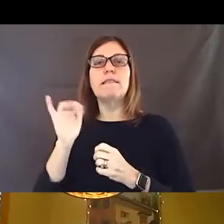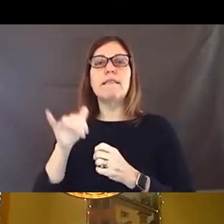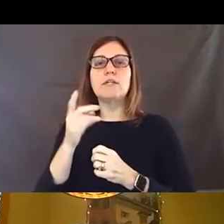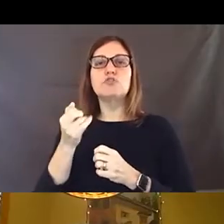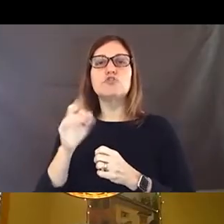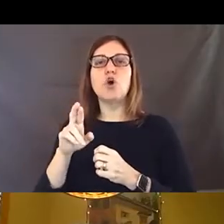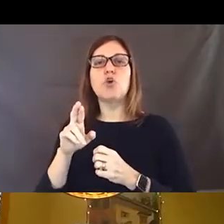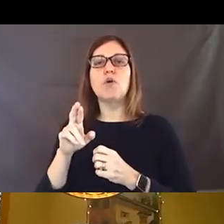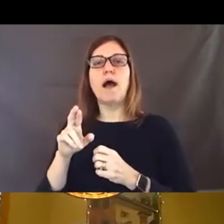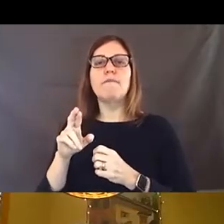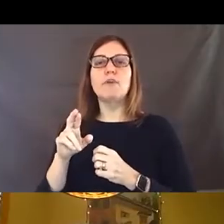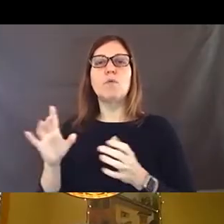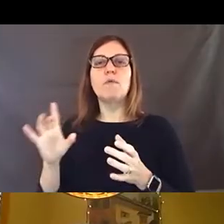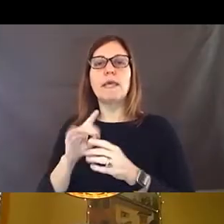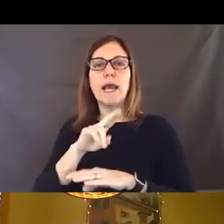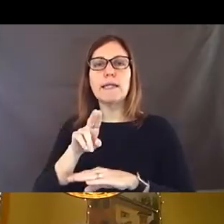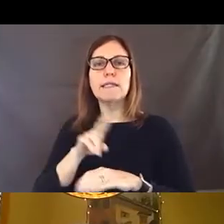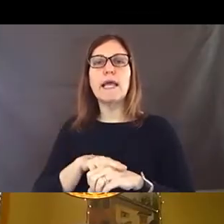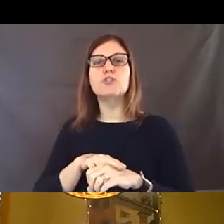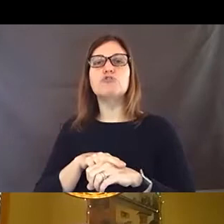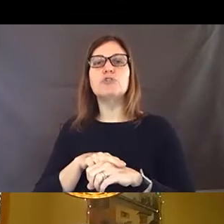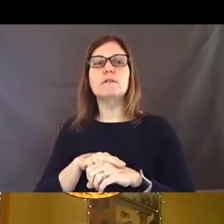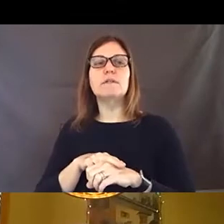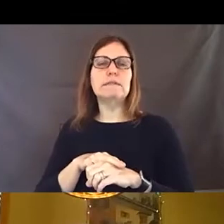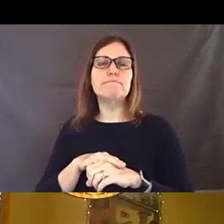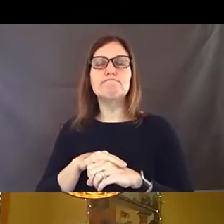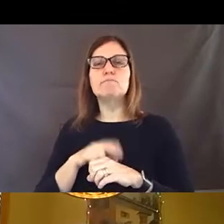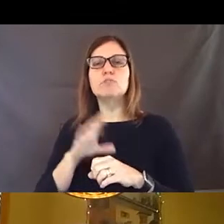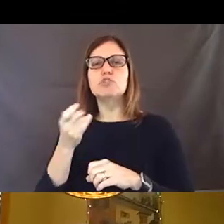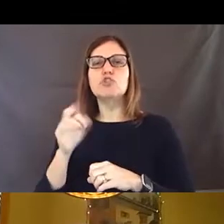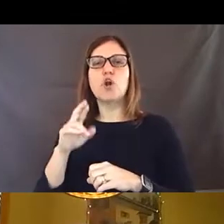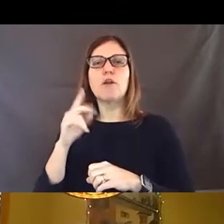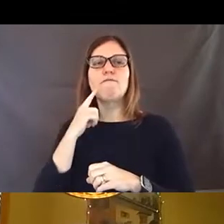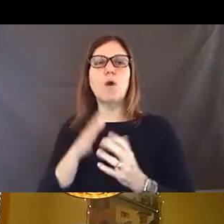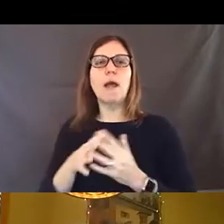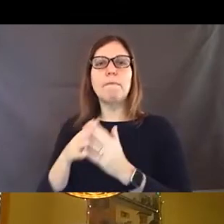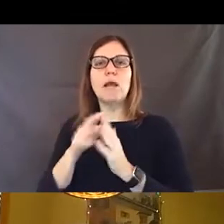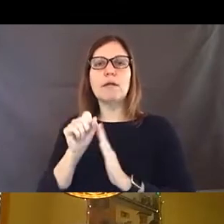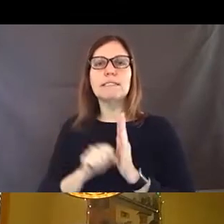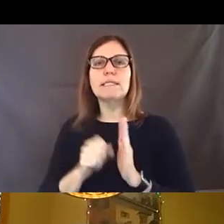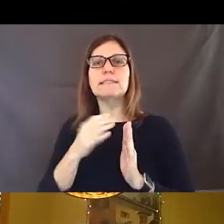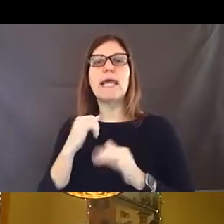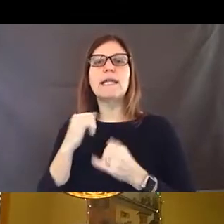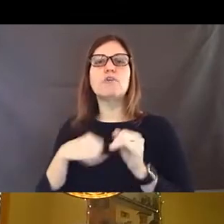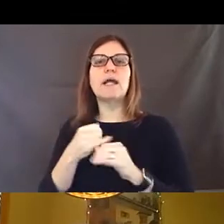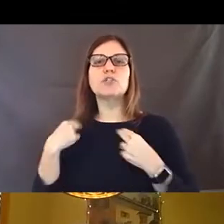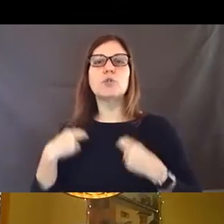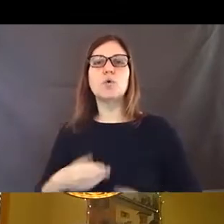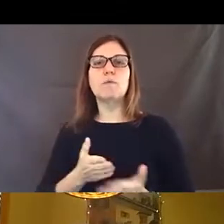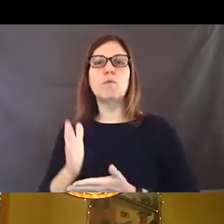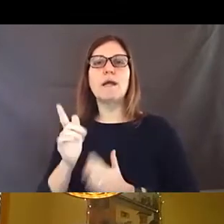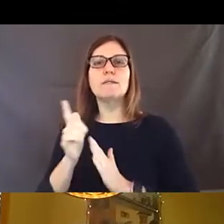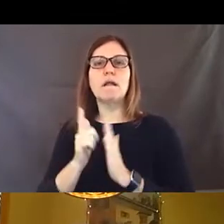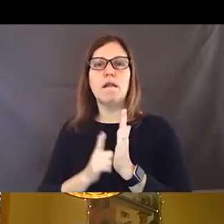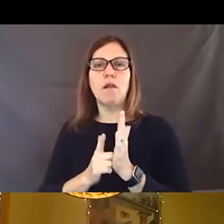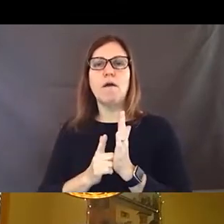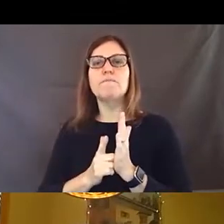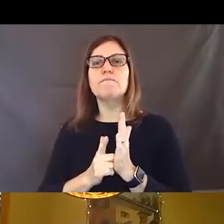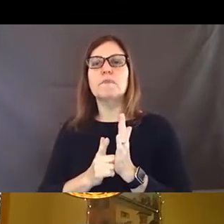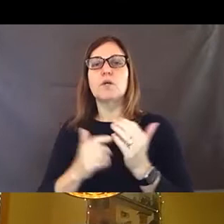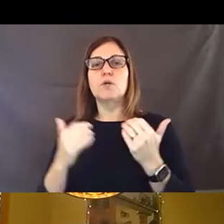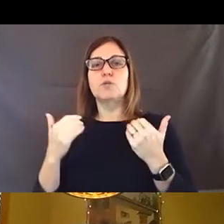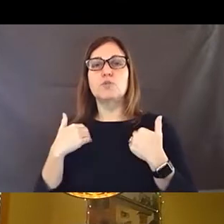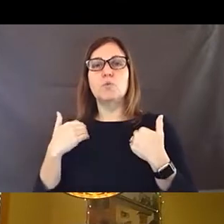the Organization of American States, and international human rights law. To have the municipality